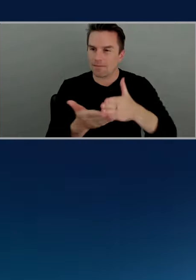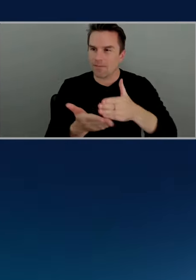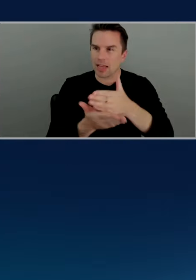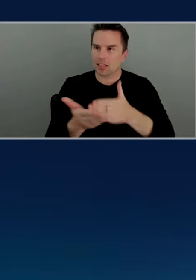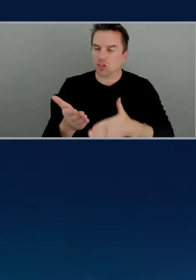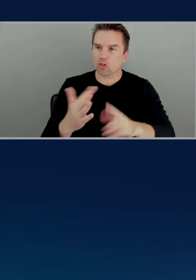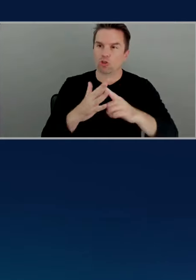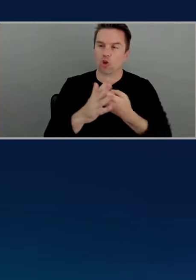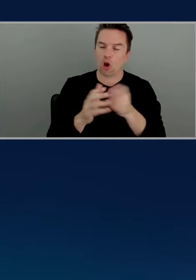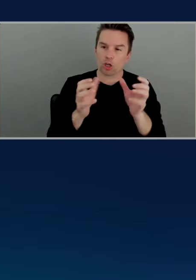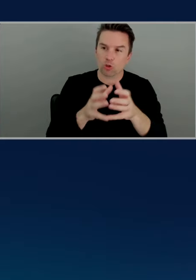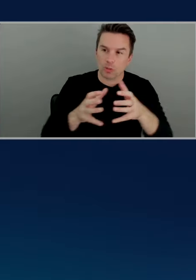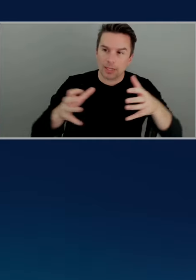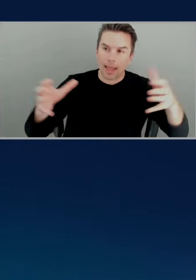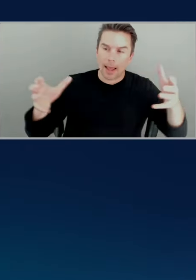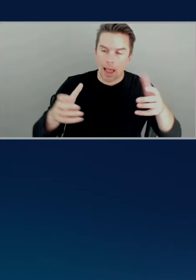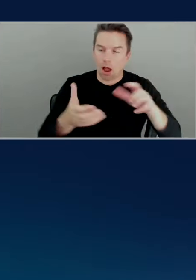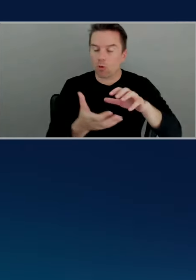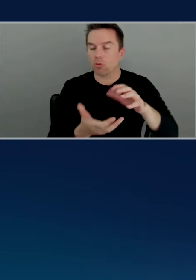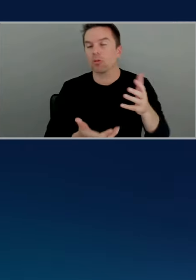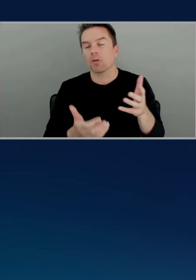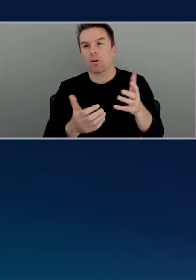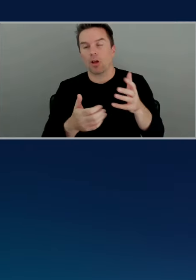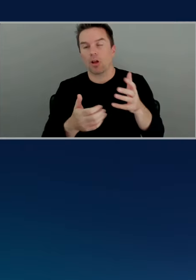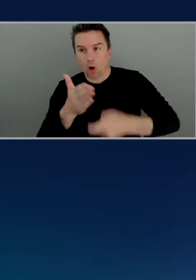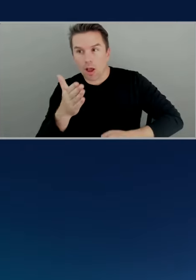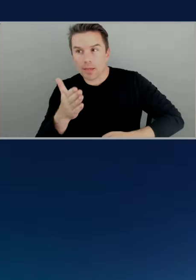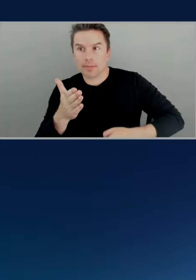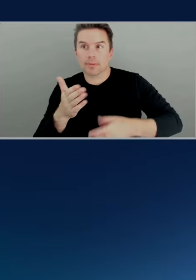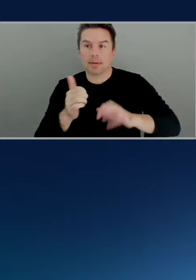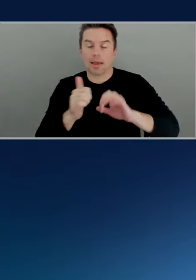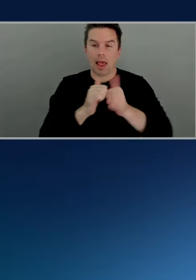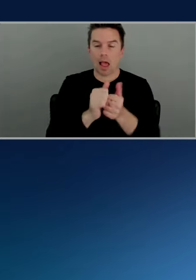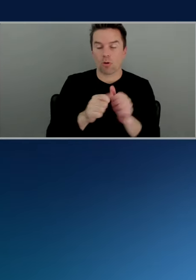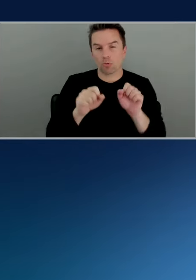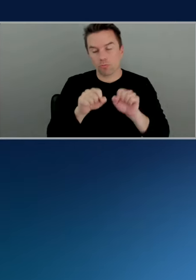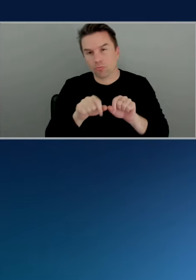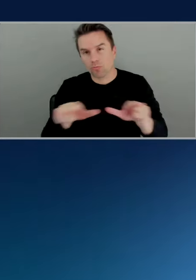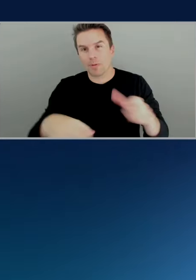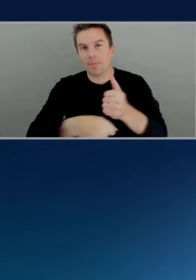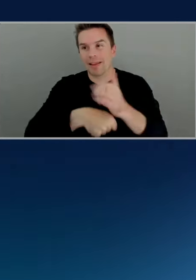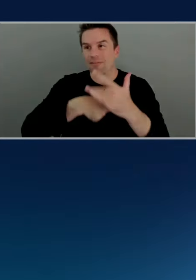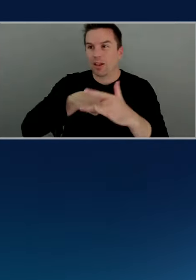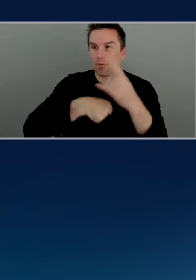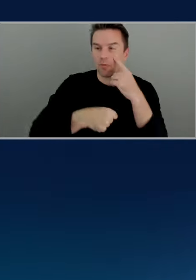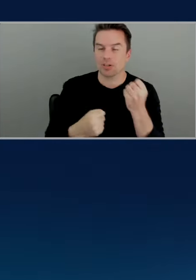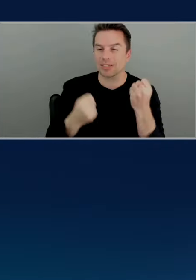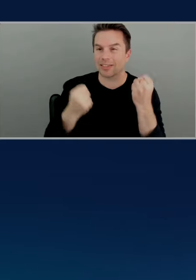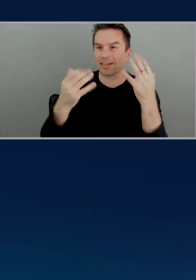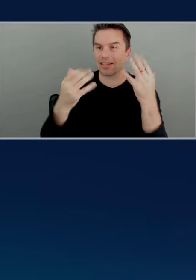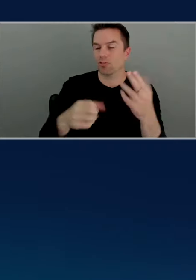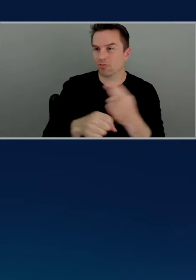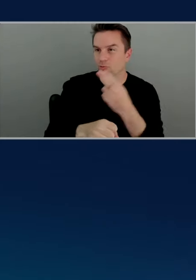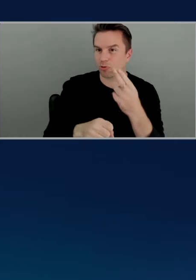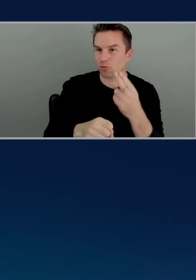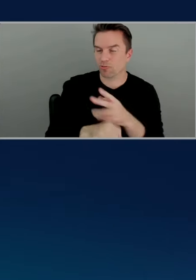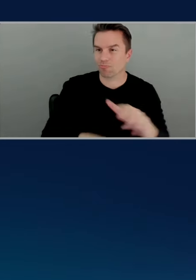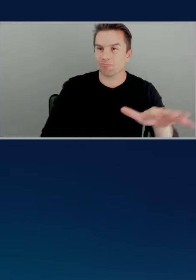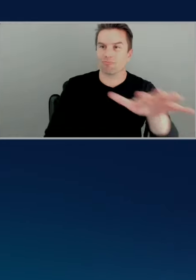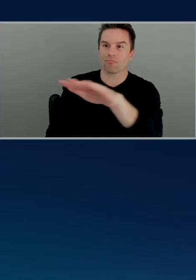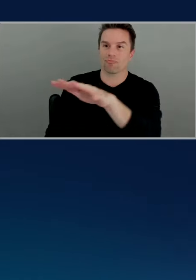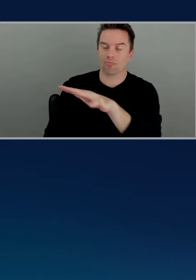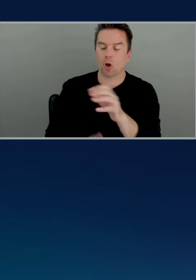actually deploy it to millions of users is something that's really coming into the forefront of a lot of people's thoughts now. Absolutely. Yeah. So